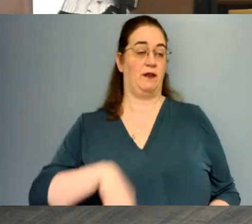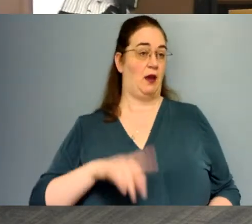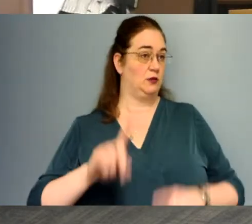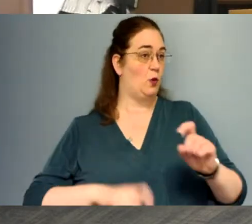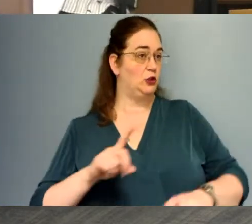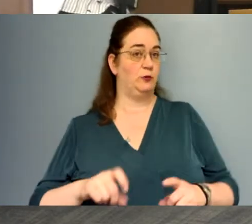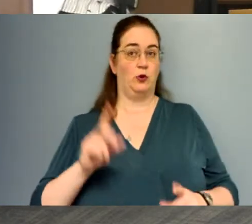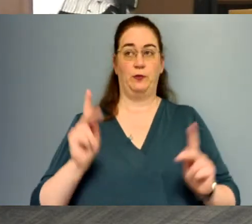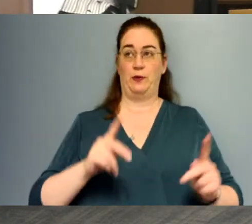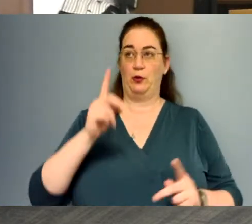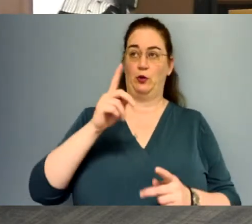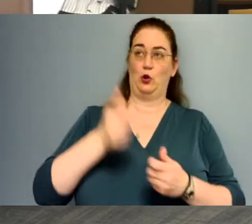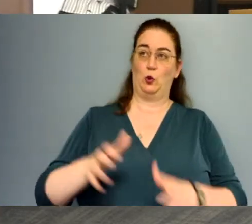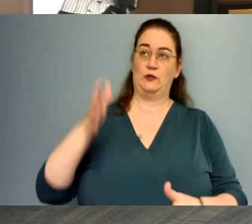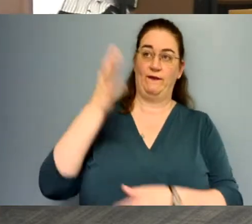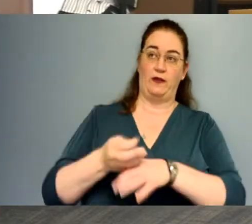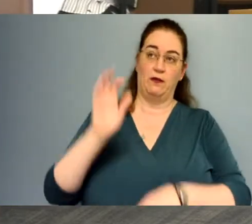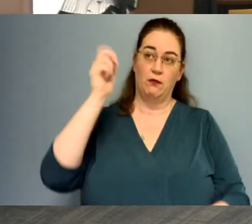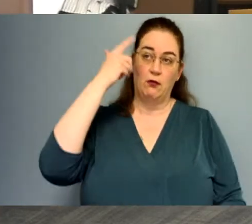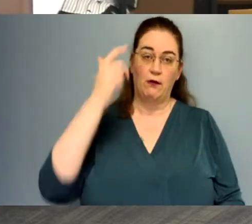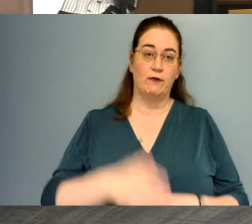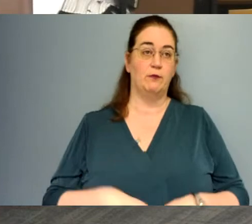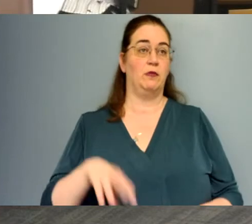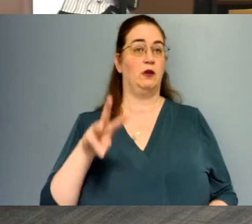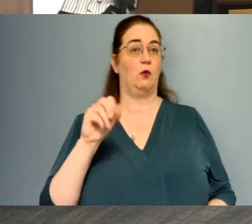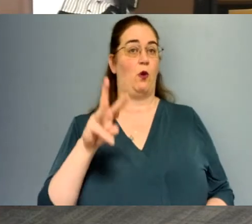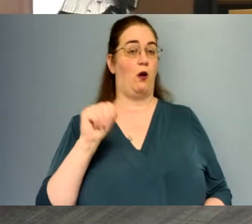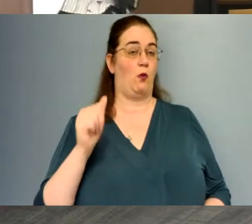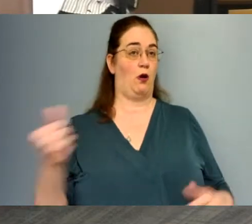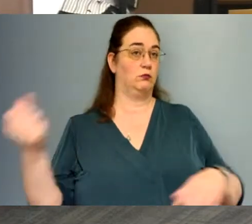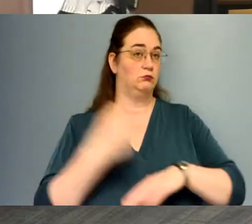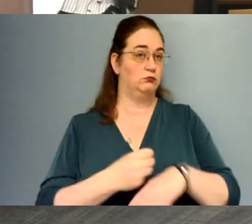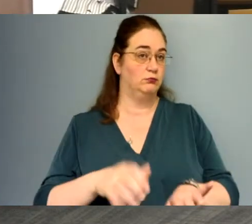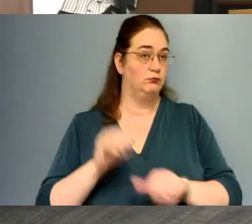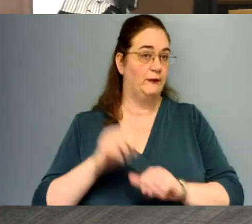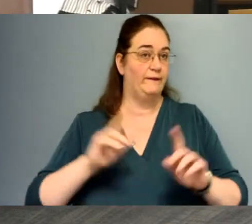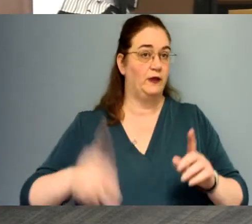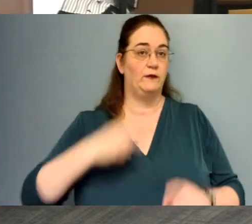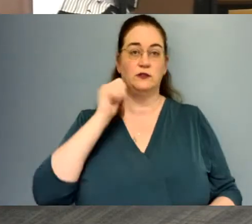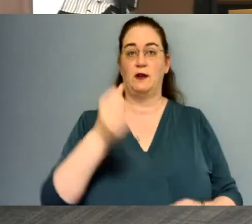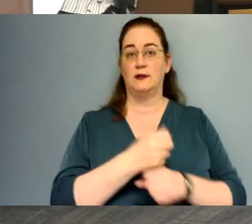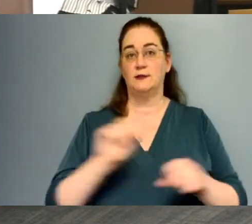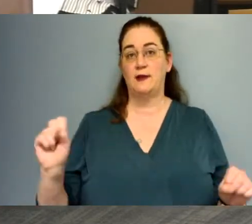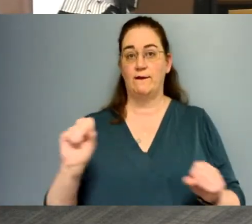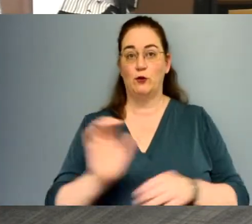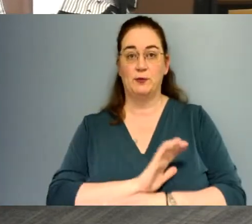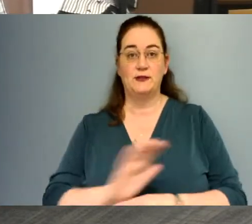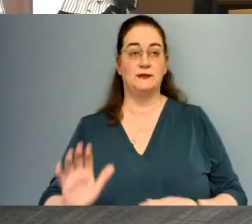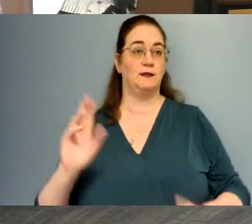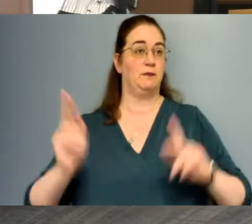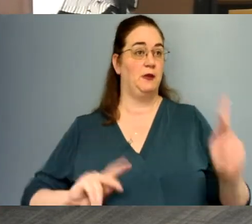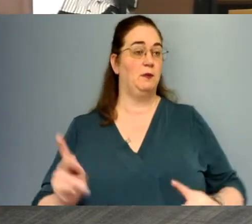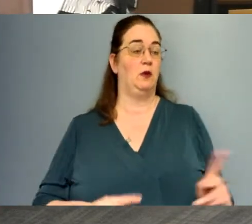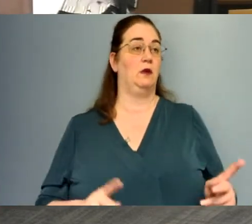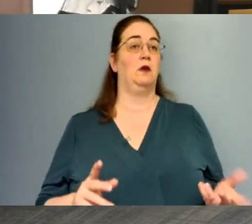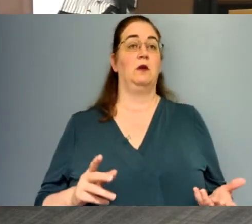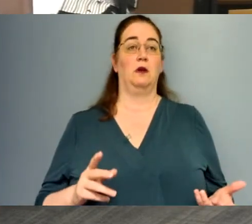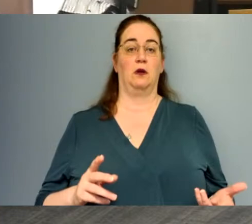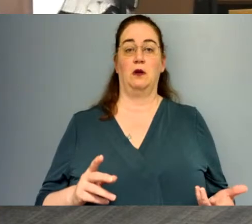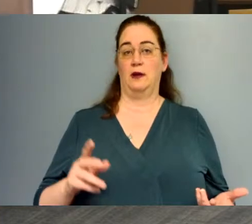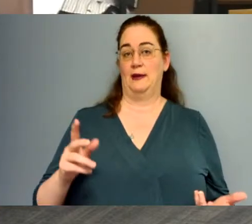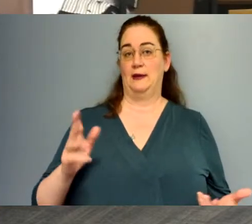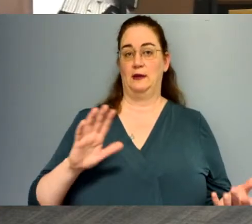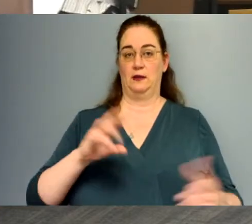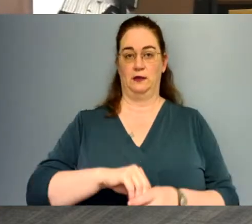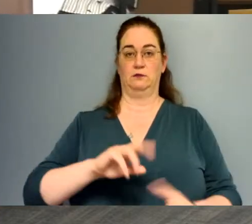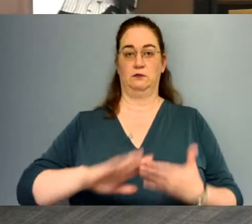People lose faith in the government. The Wawa's pulling out of Philly because it's unsafe for businesses and people in the